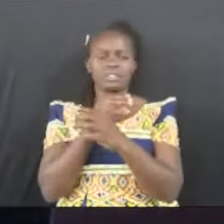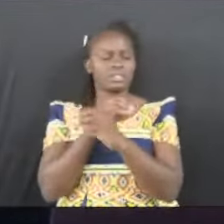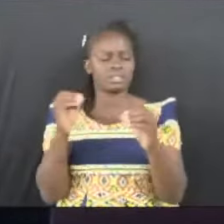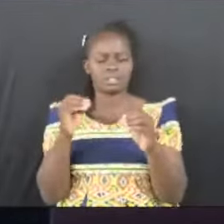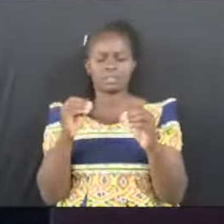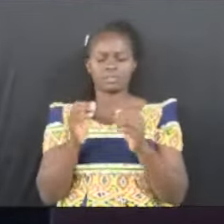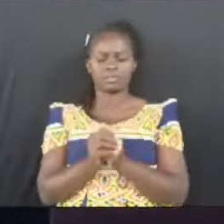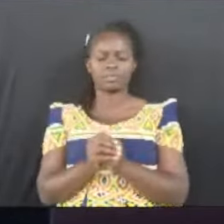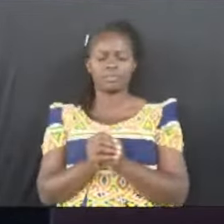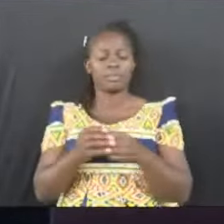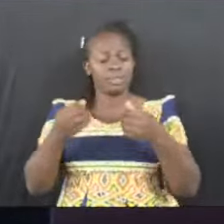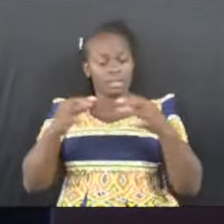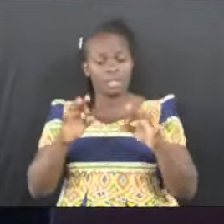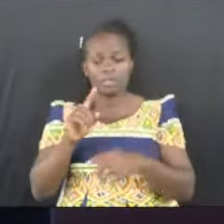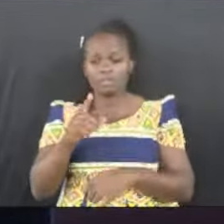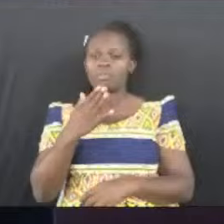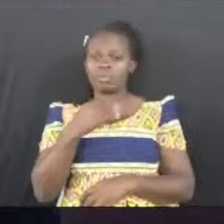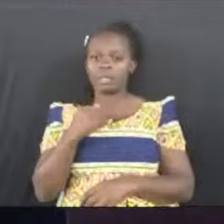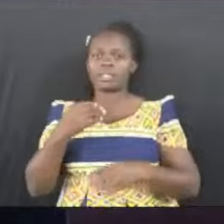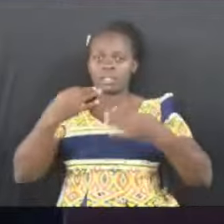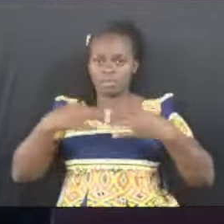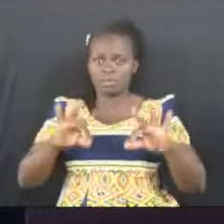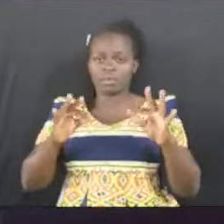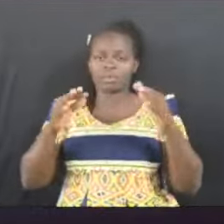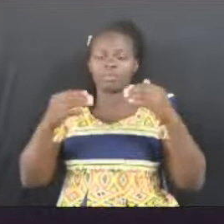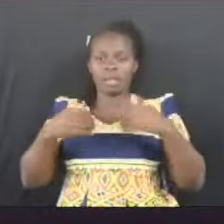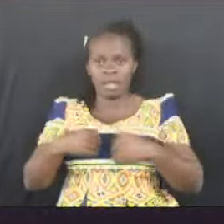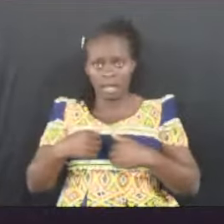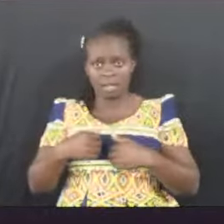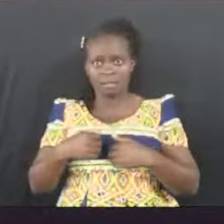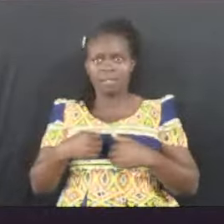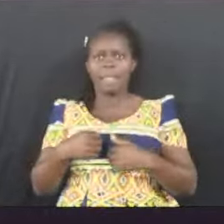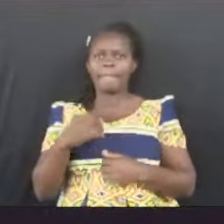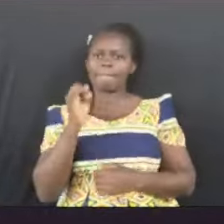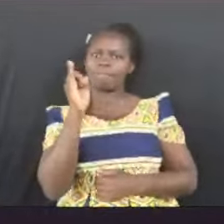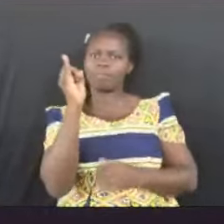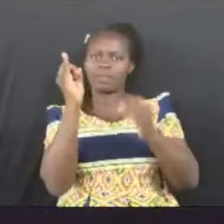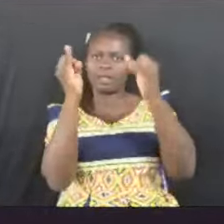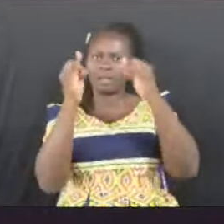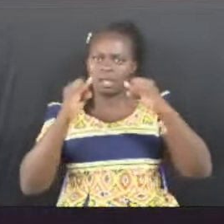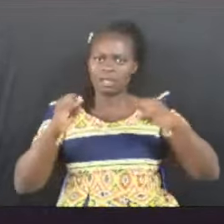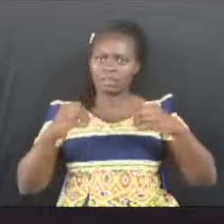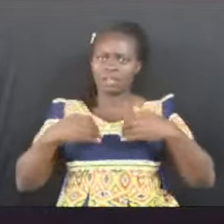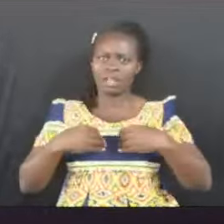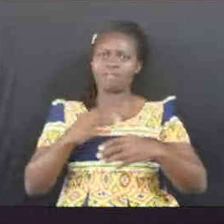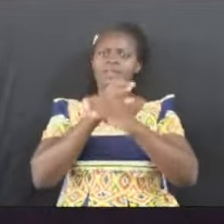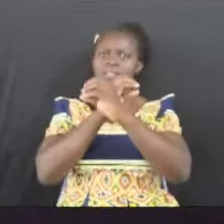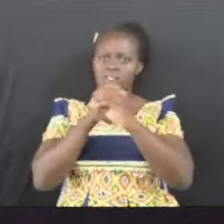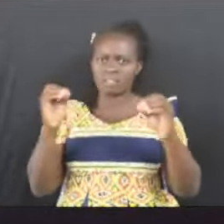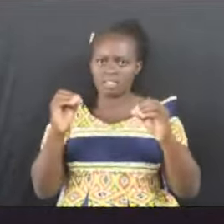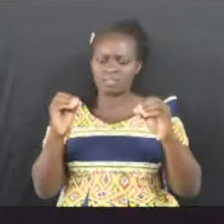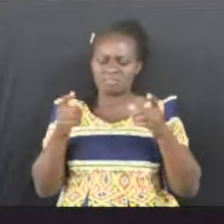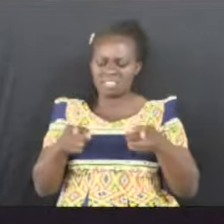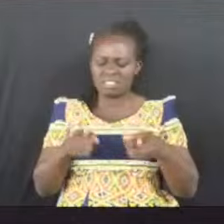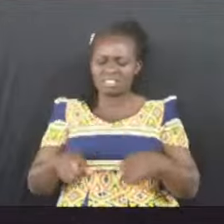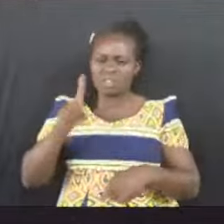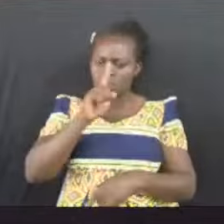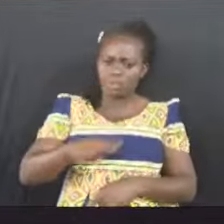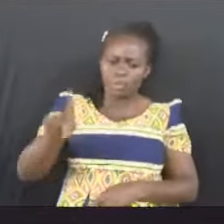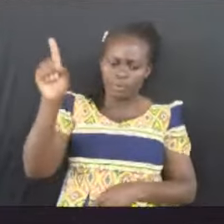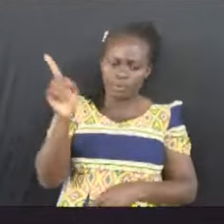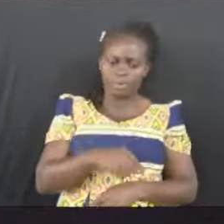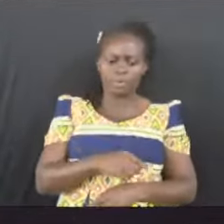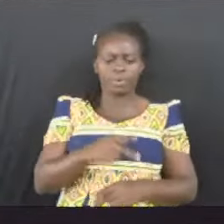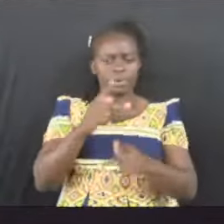If you want to be free, do not make graven images. They are beneath your dignity. Keep